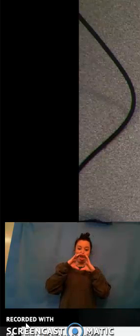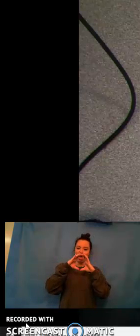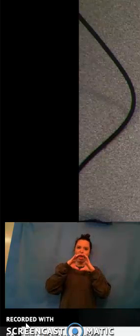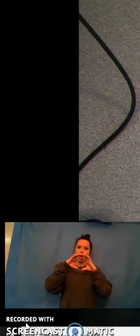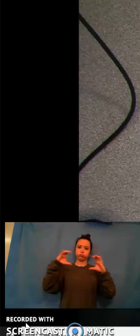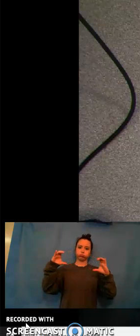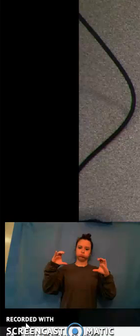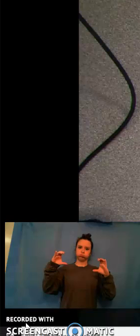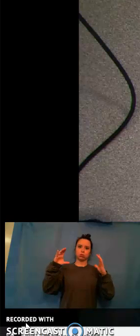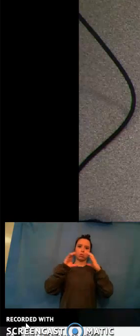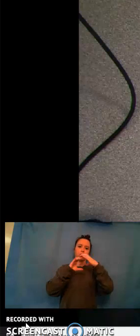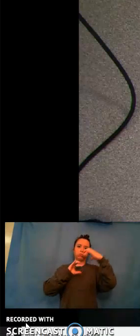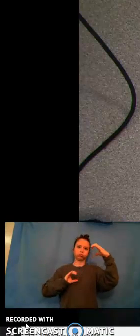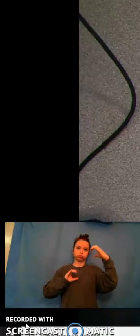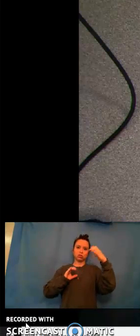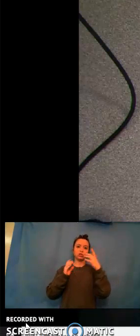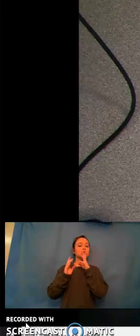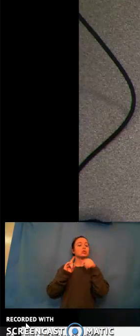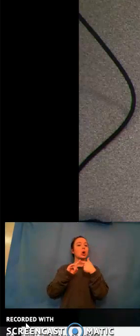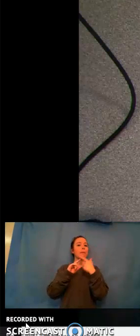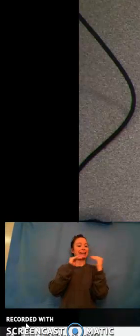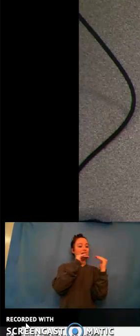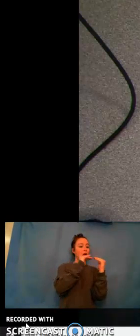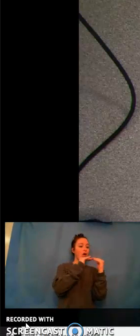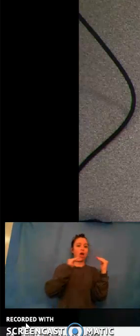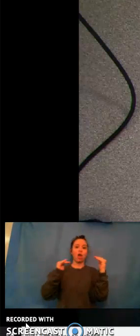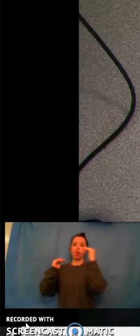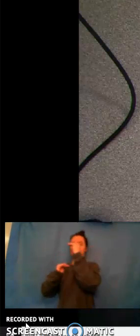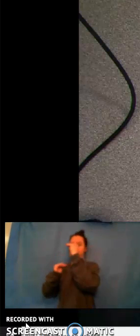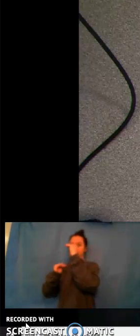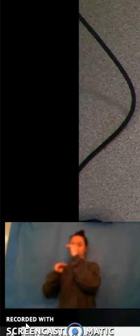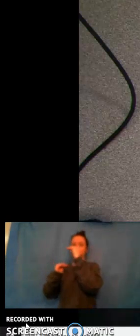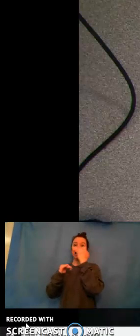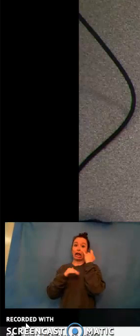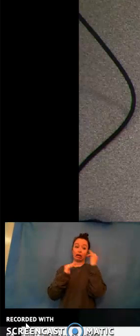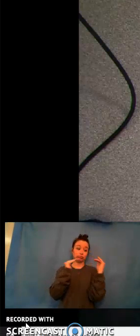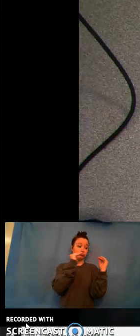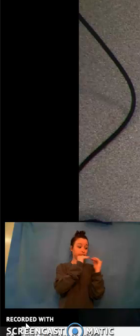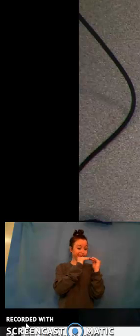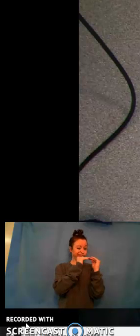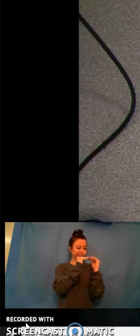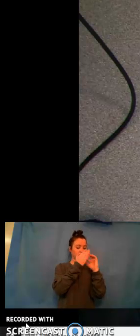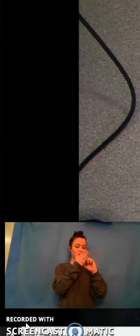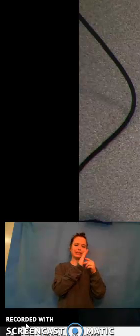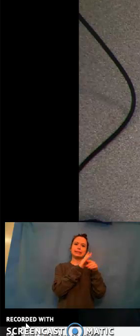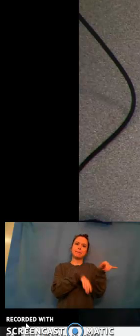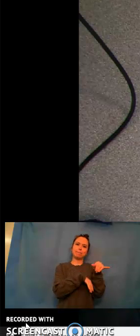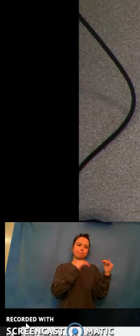on equal and unequal parts. If something is equal, it is the